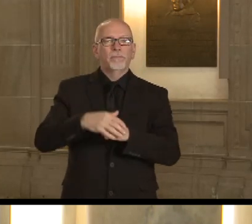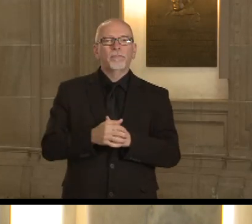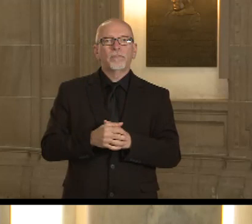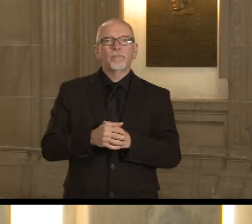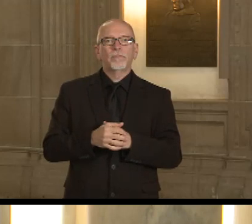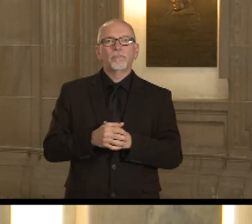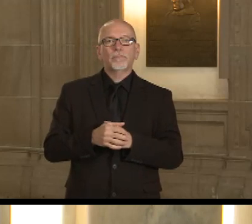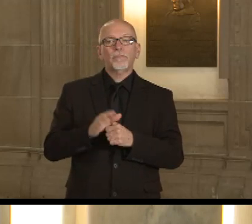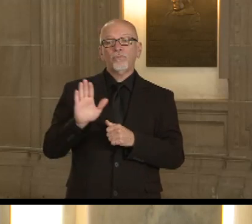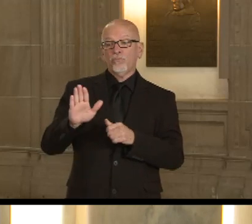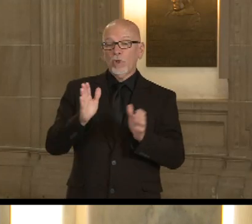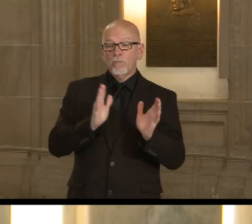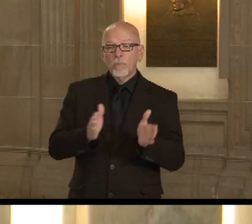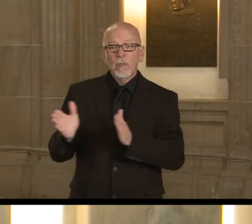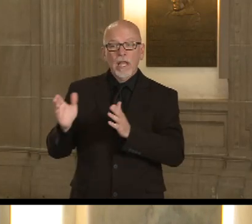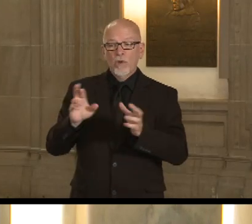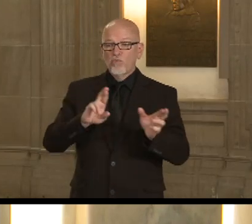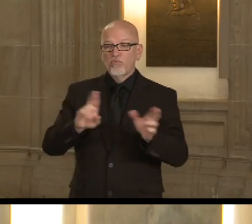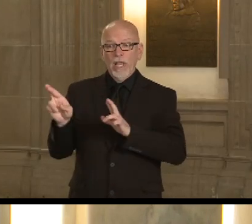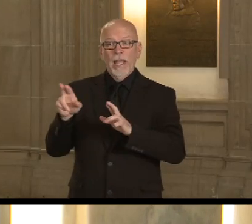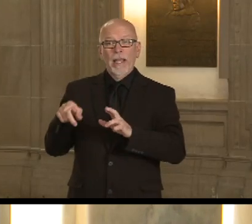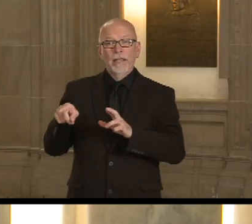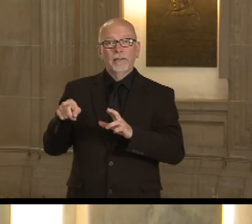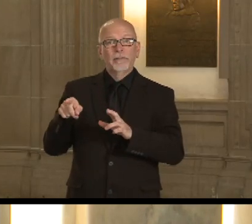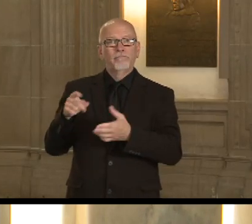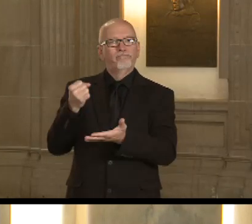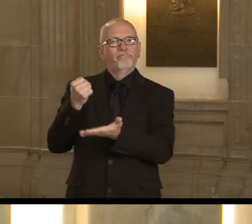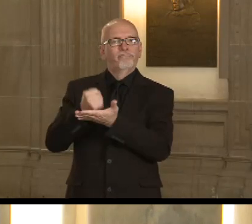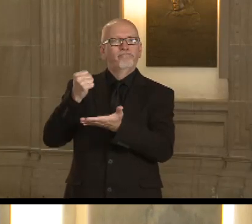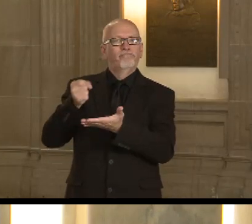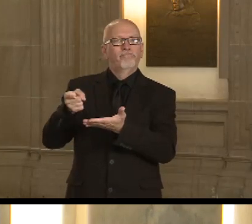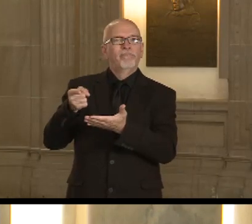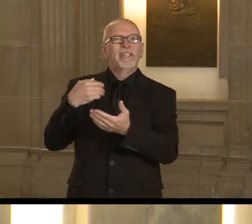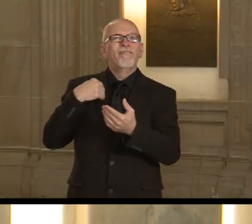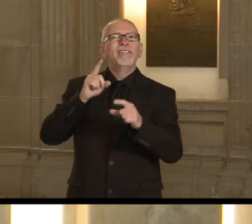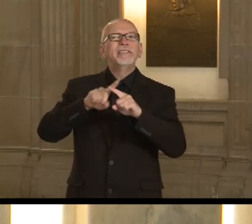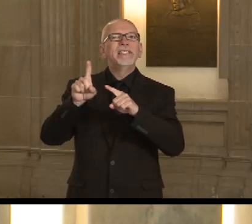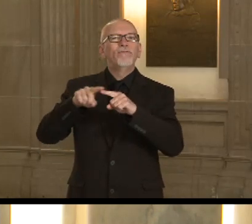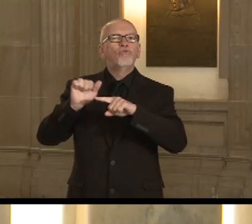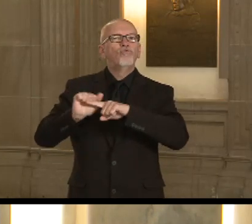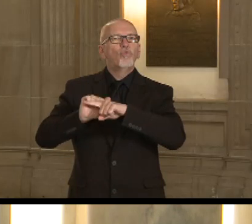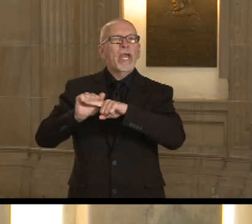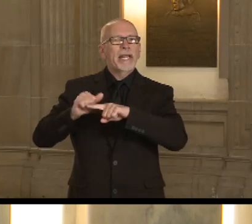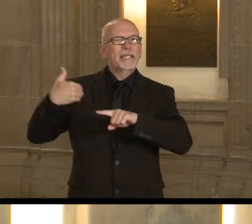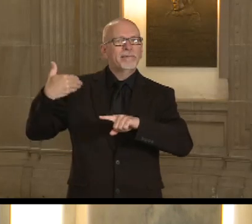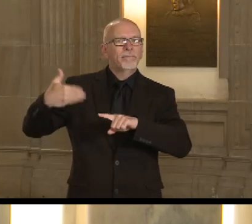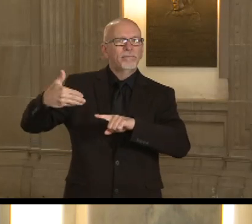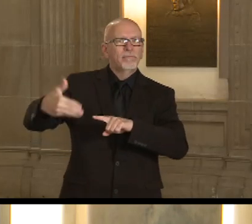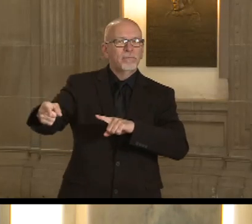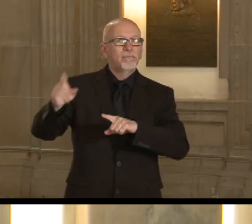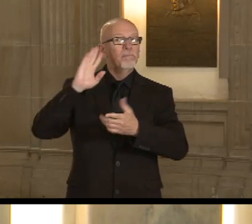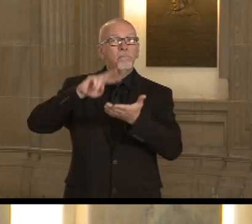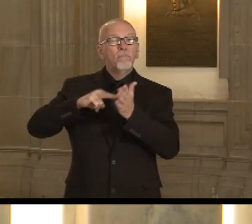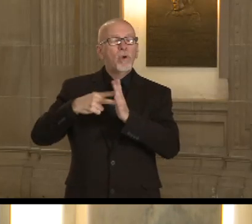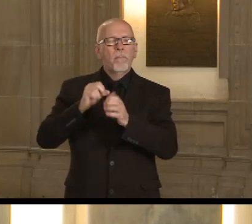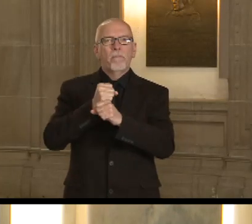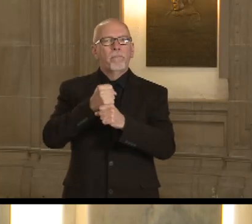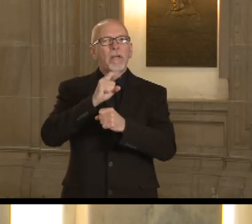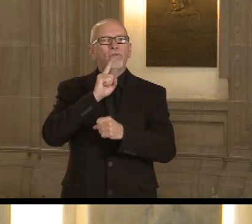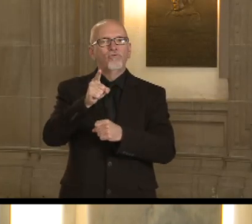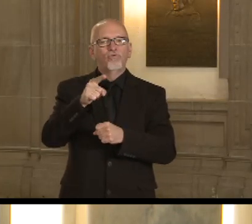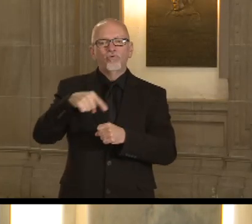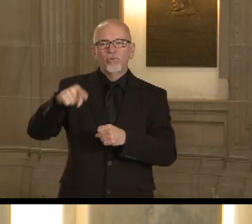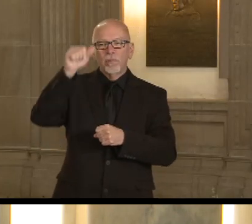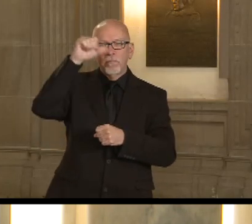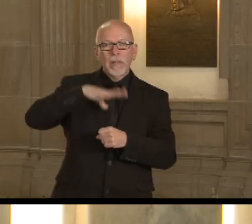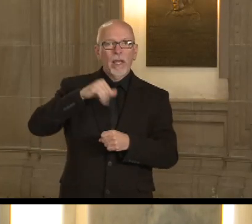unit's preparedness and overall readiness is validated through a series of training exercises aimed at ensuring the